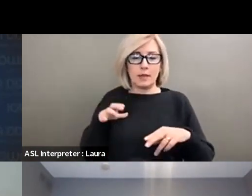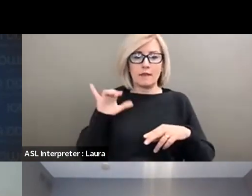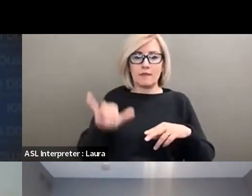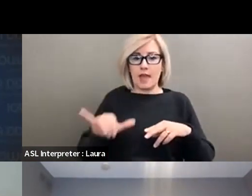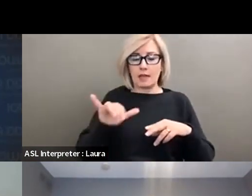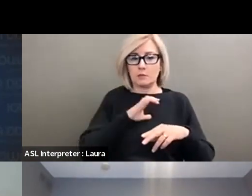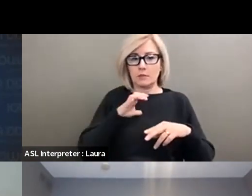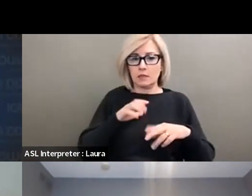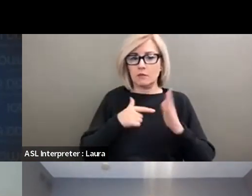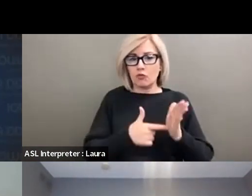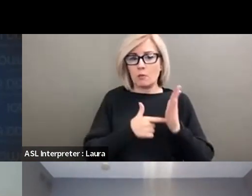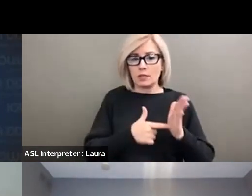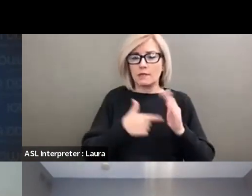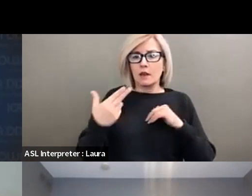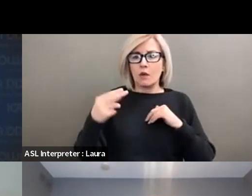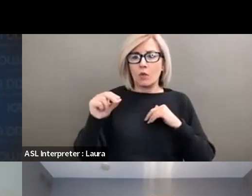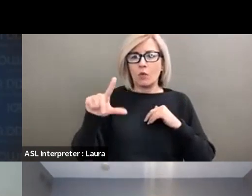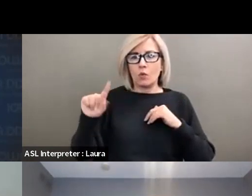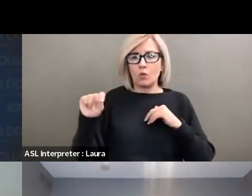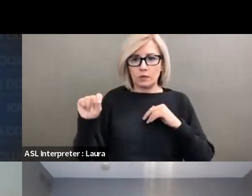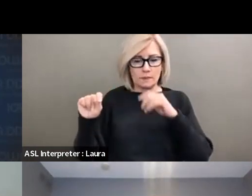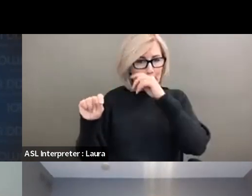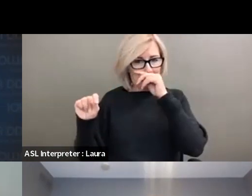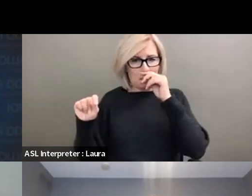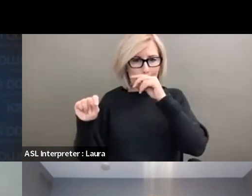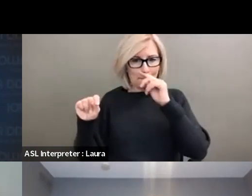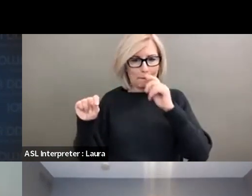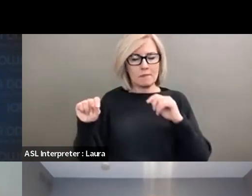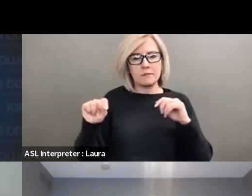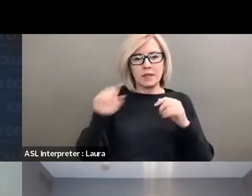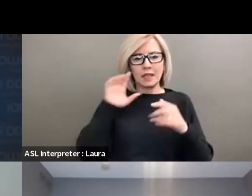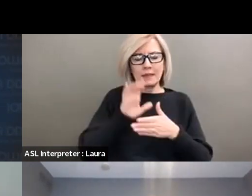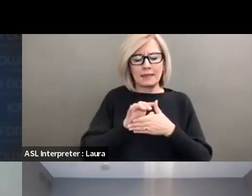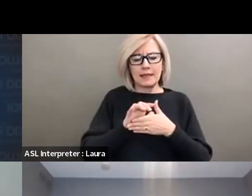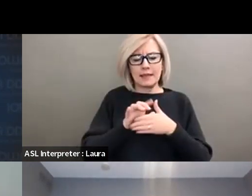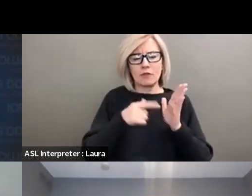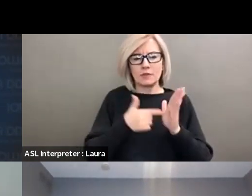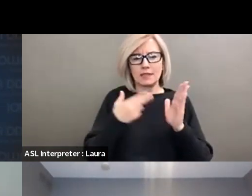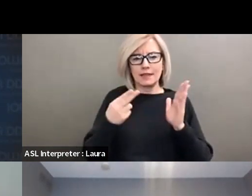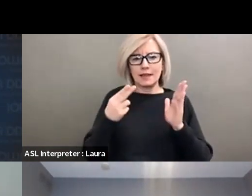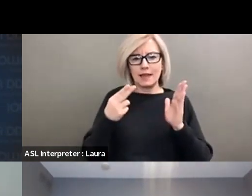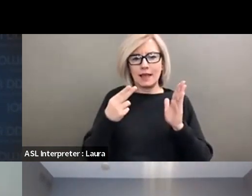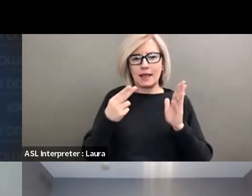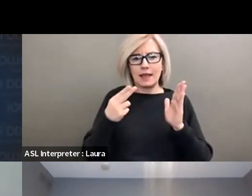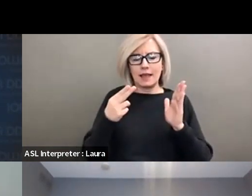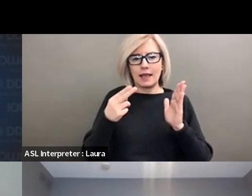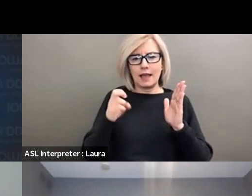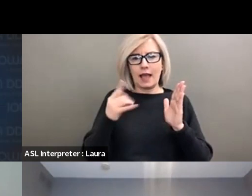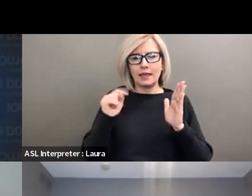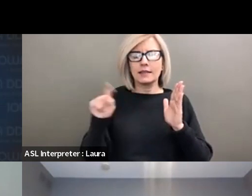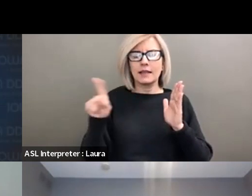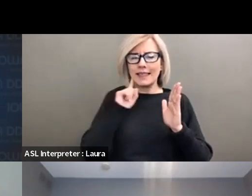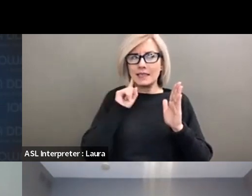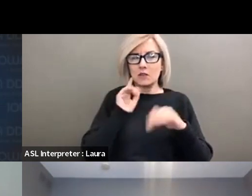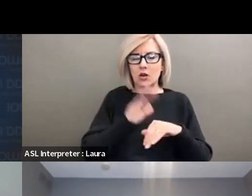is Representative Holt, and I believe Representative Height is maybe he's on it, but I'm